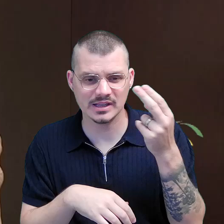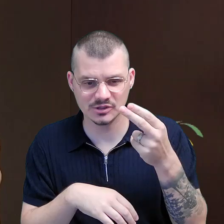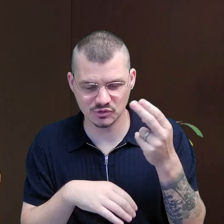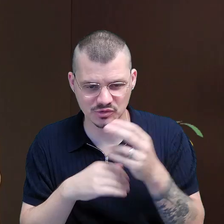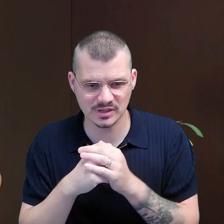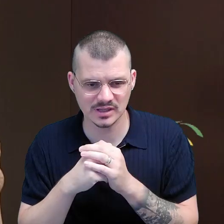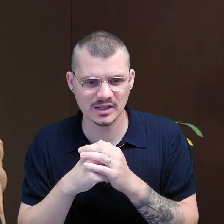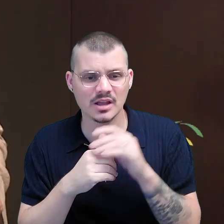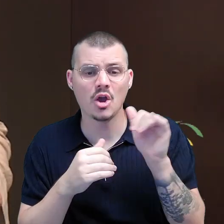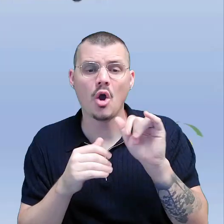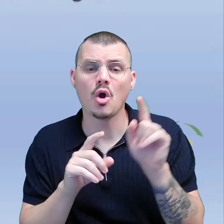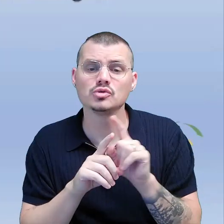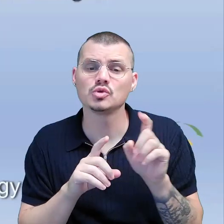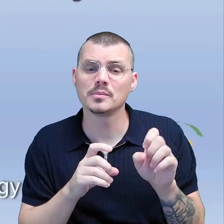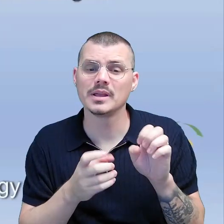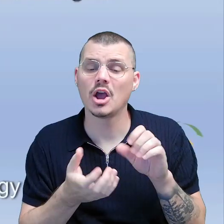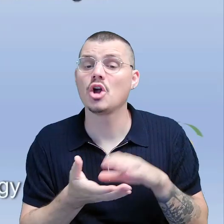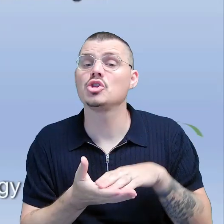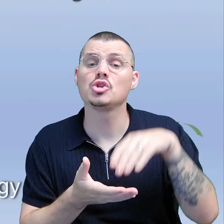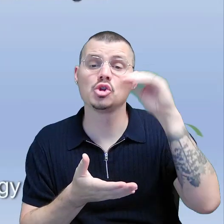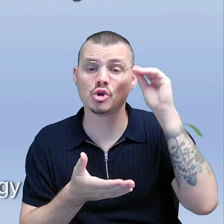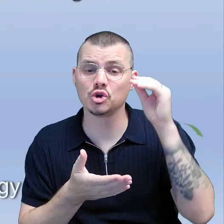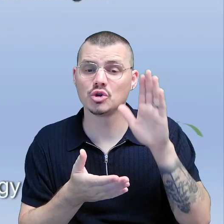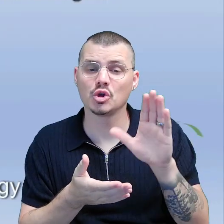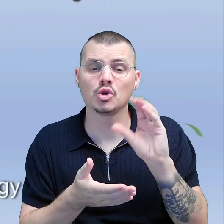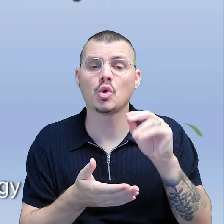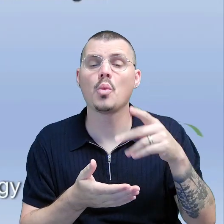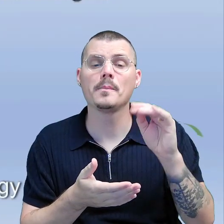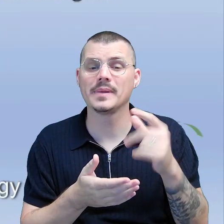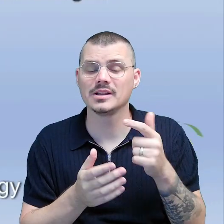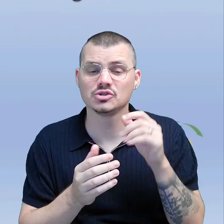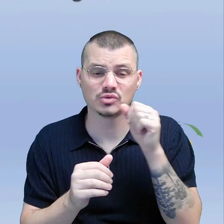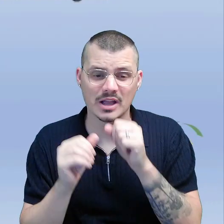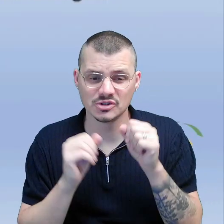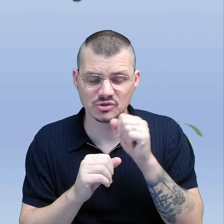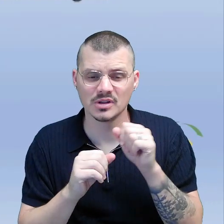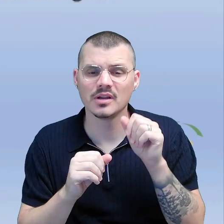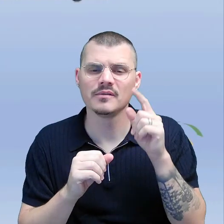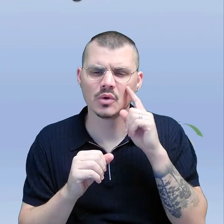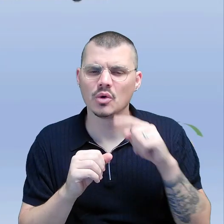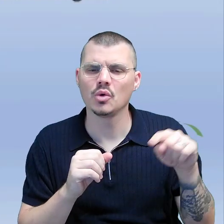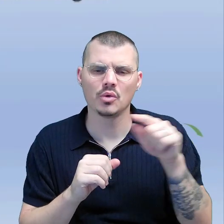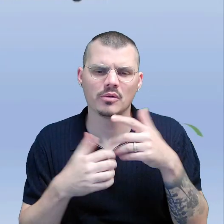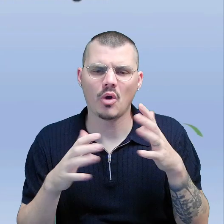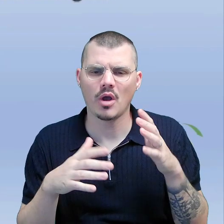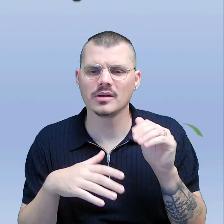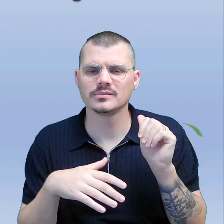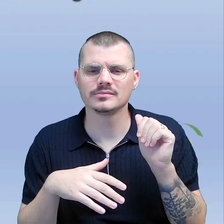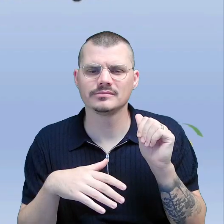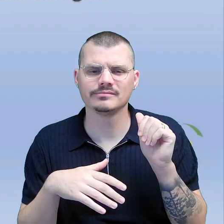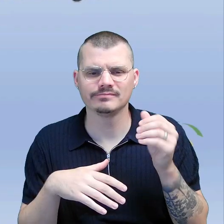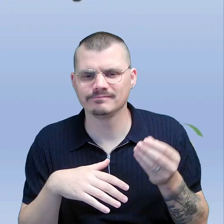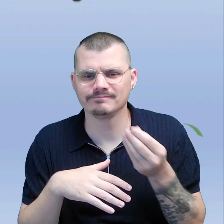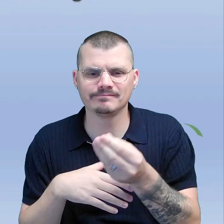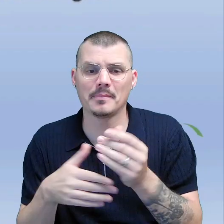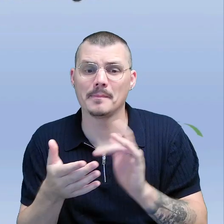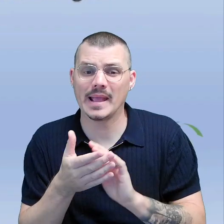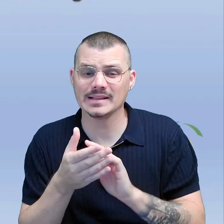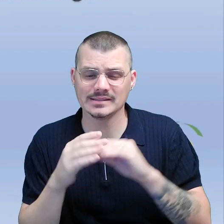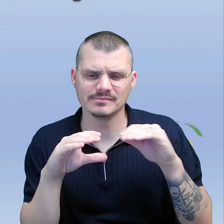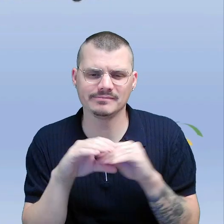institutional histories, it could also be a learned coping strategy for people that have been